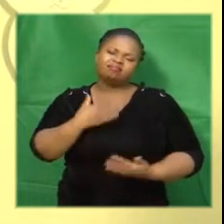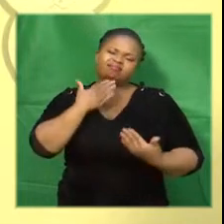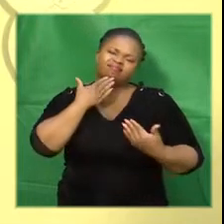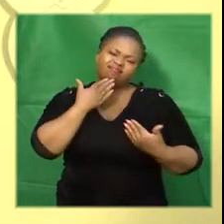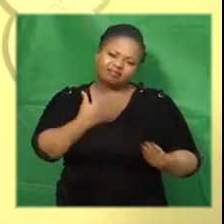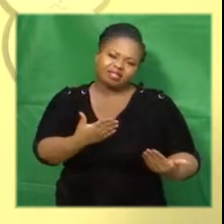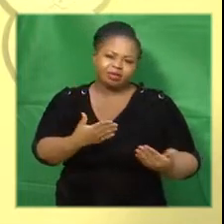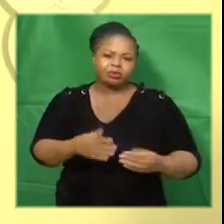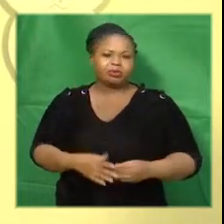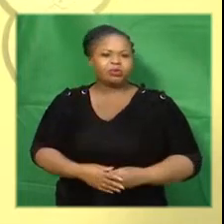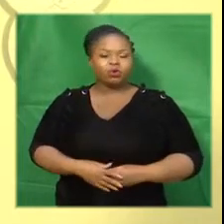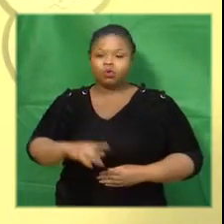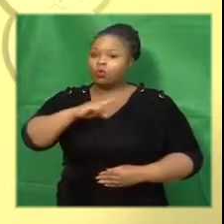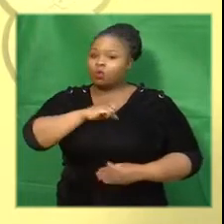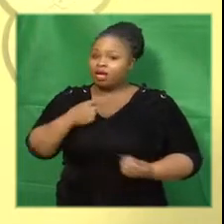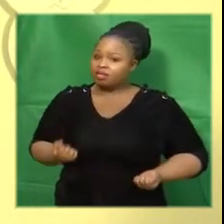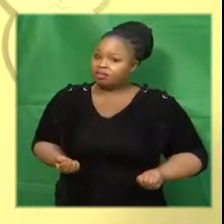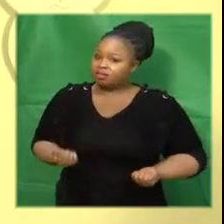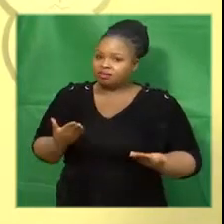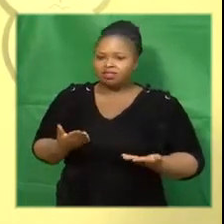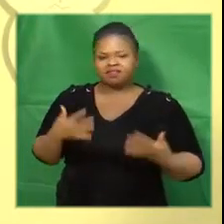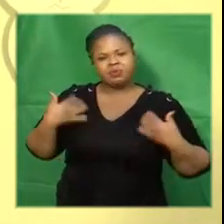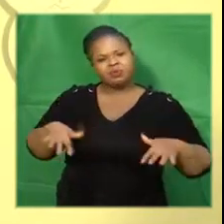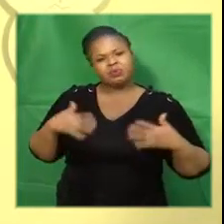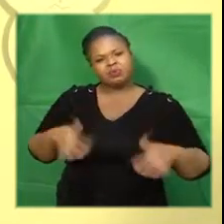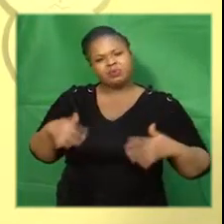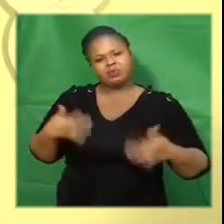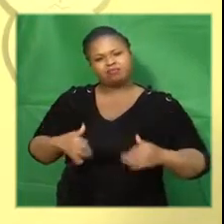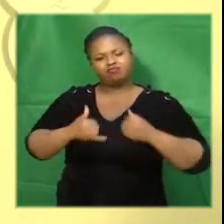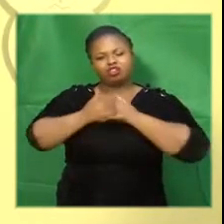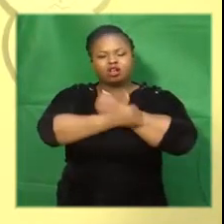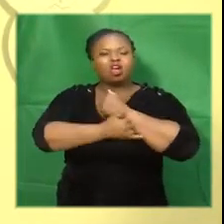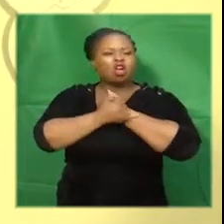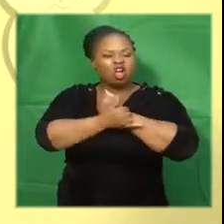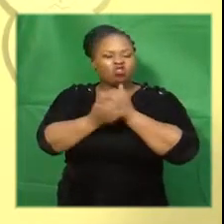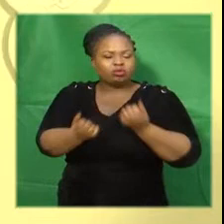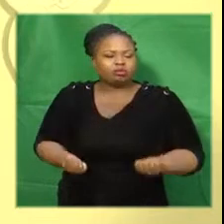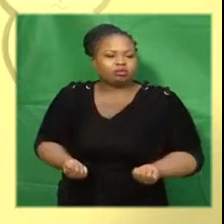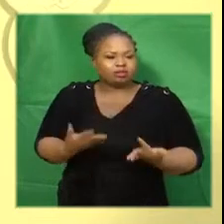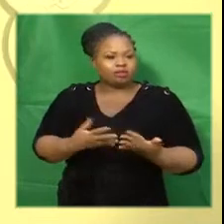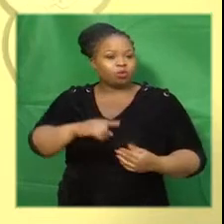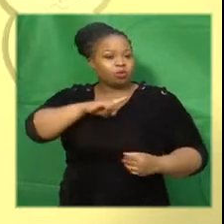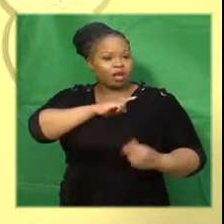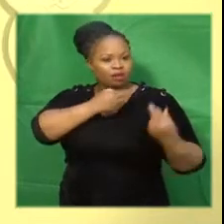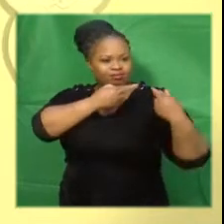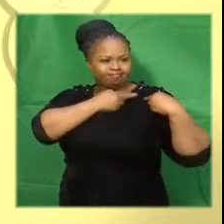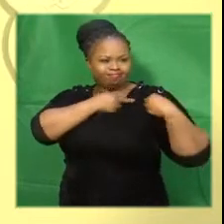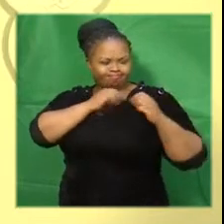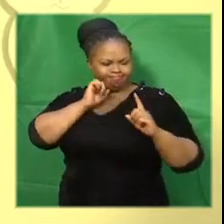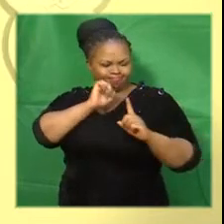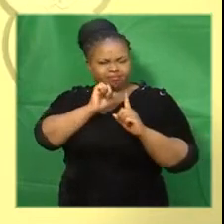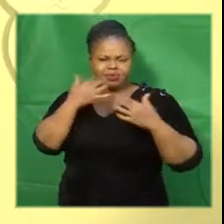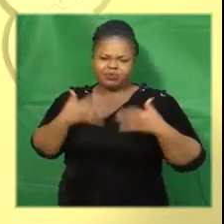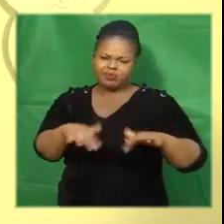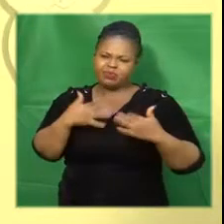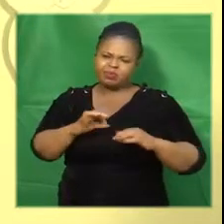for her service to the nation and dedication for her responsibilities.